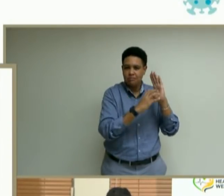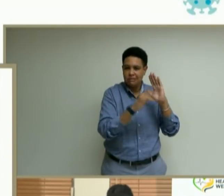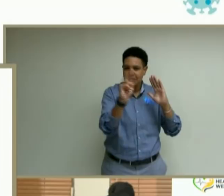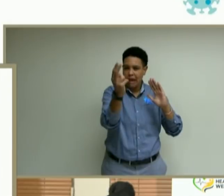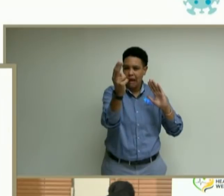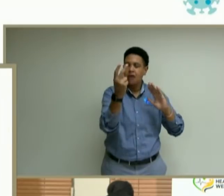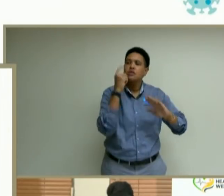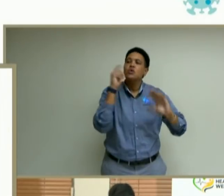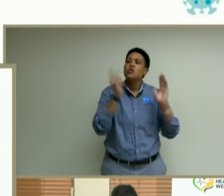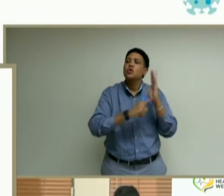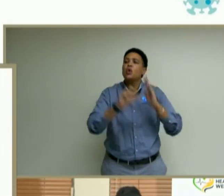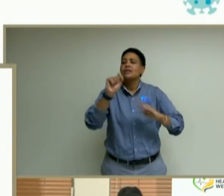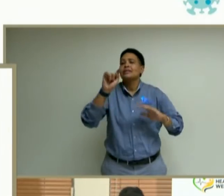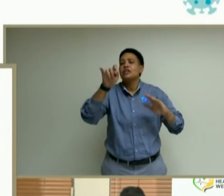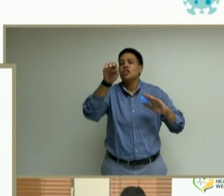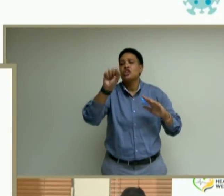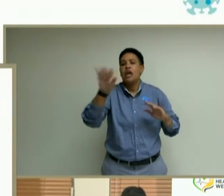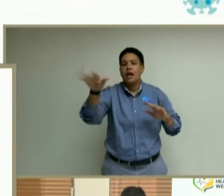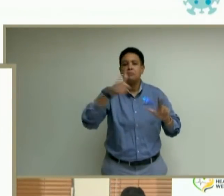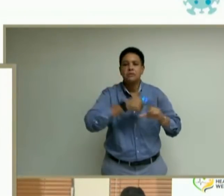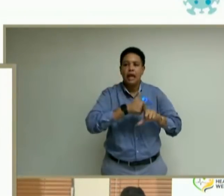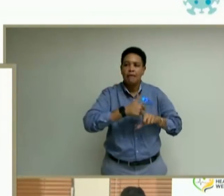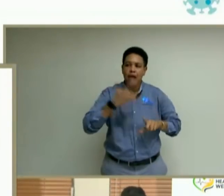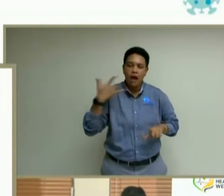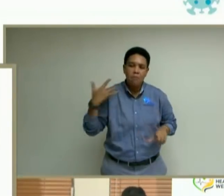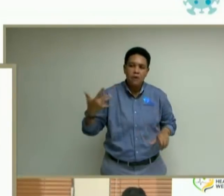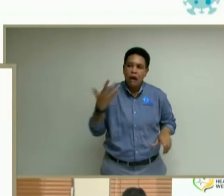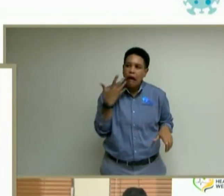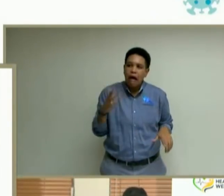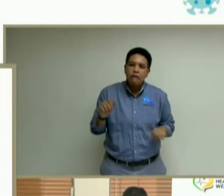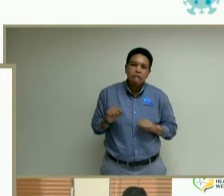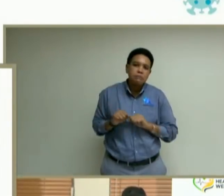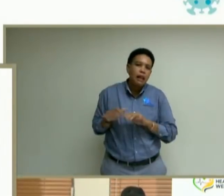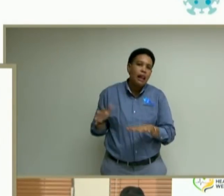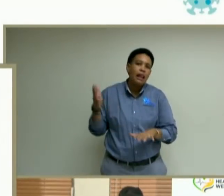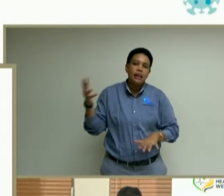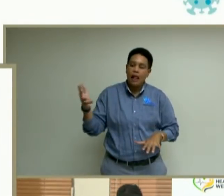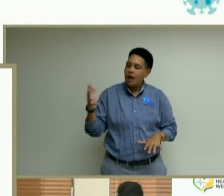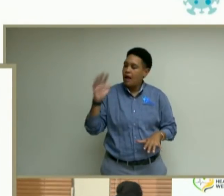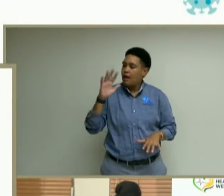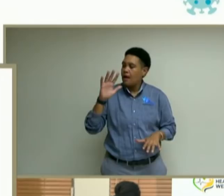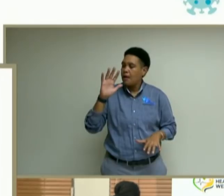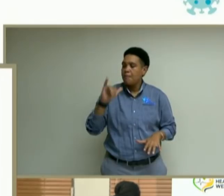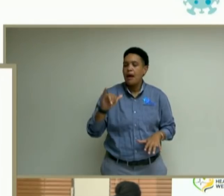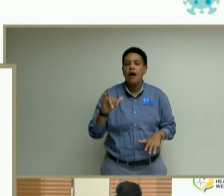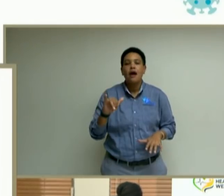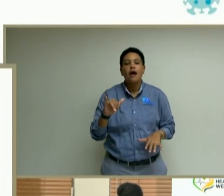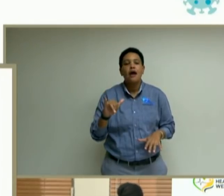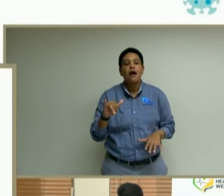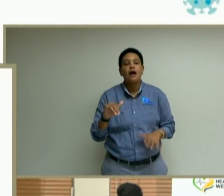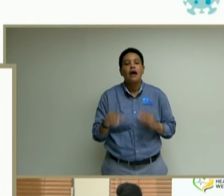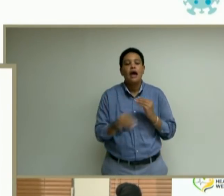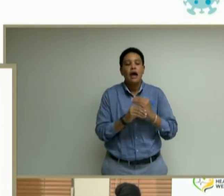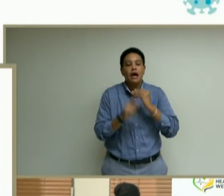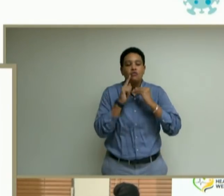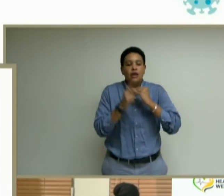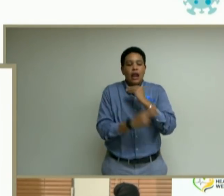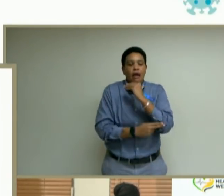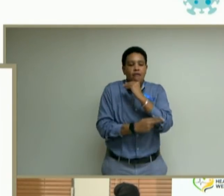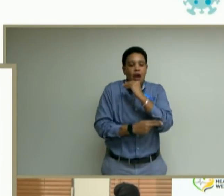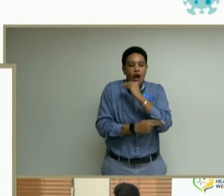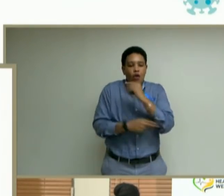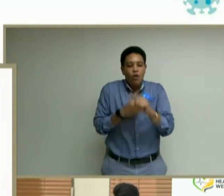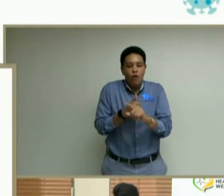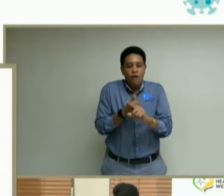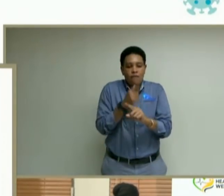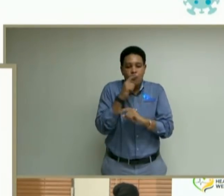that St. James is a hotspot right now, followed by Hanover,